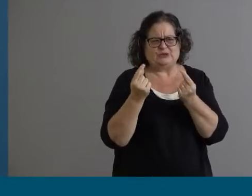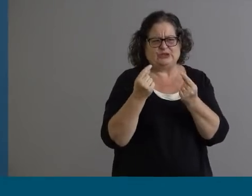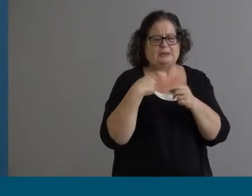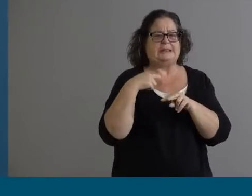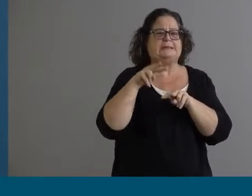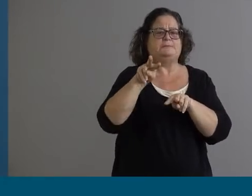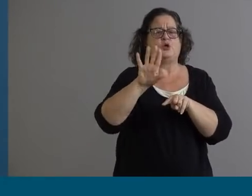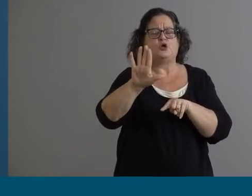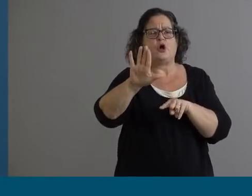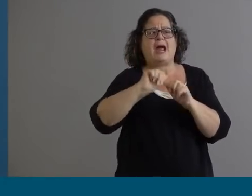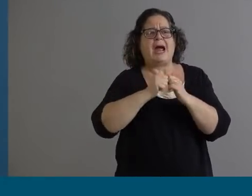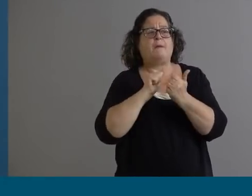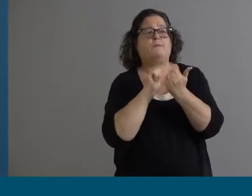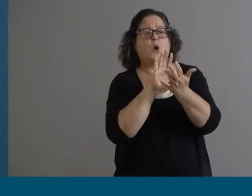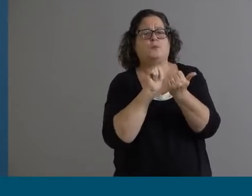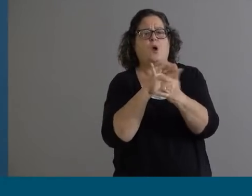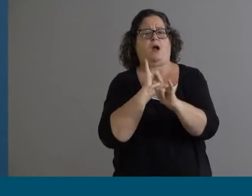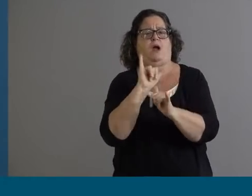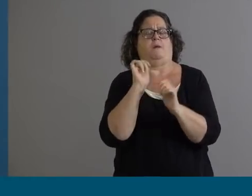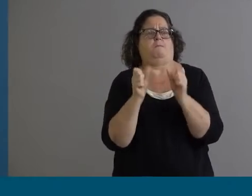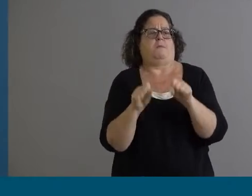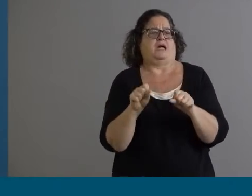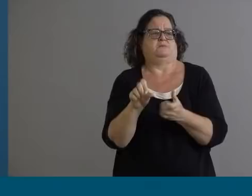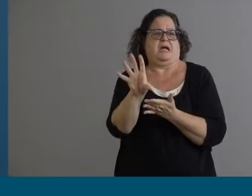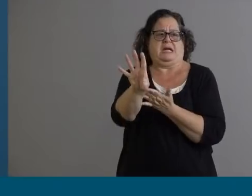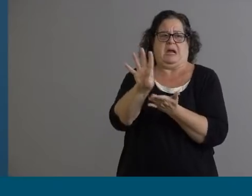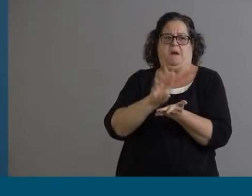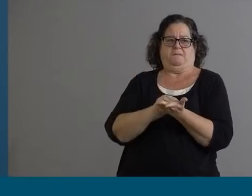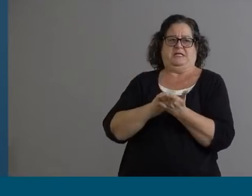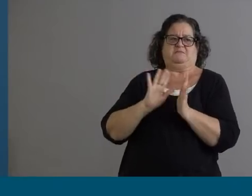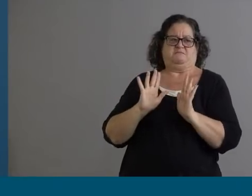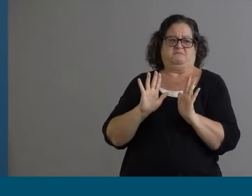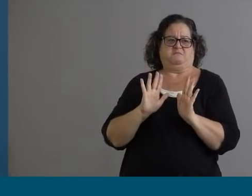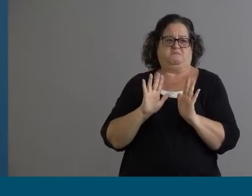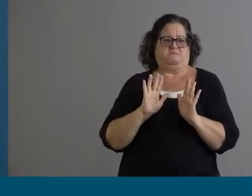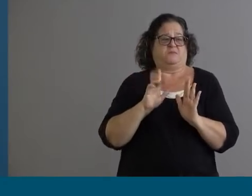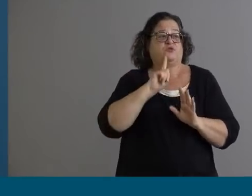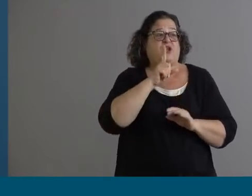So there are continued sacrifices that are needed.